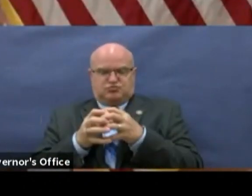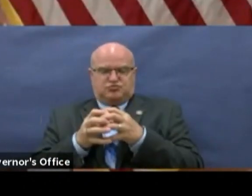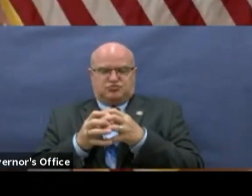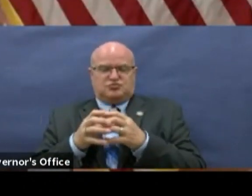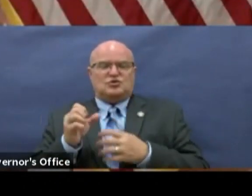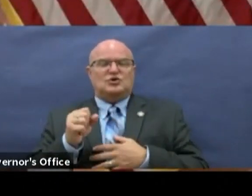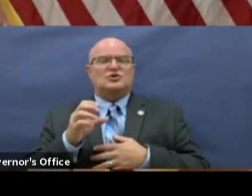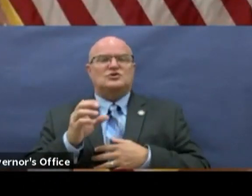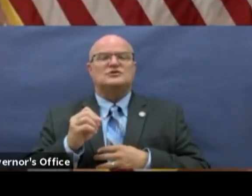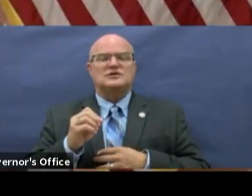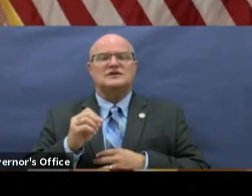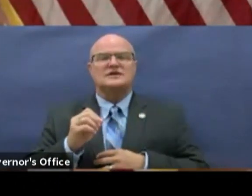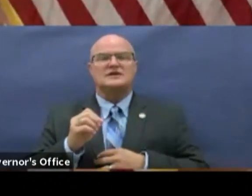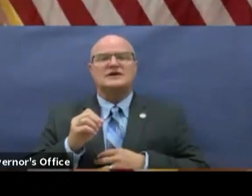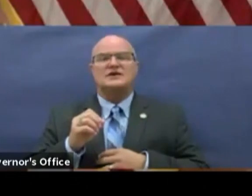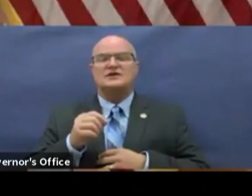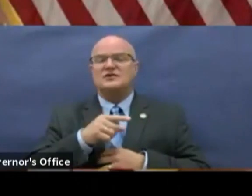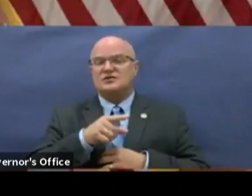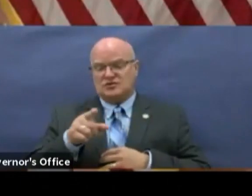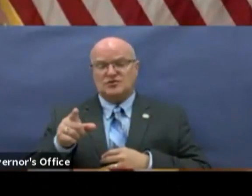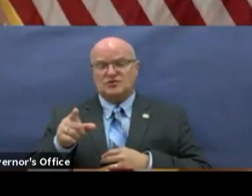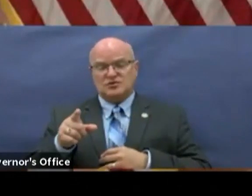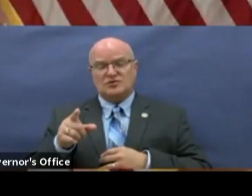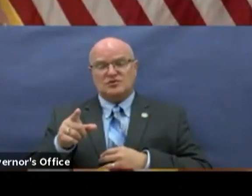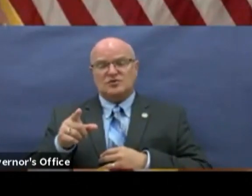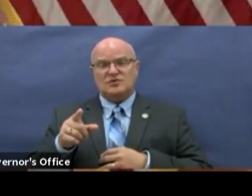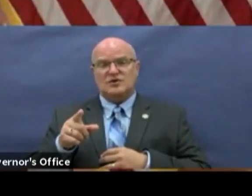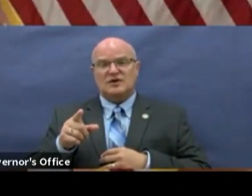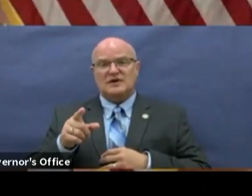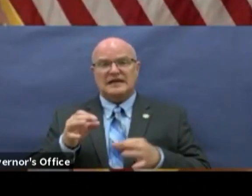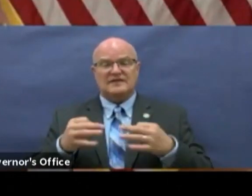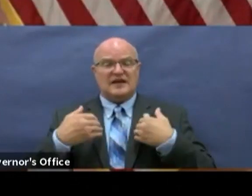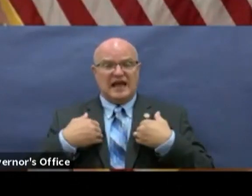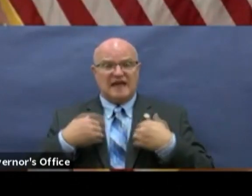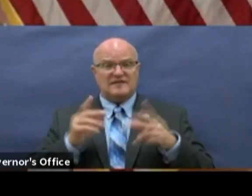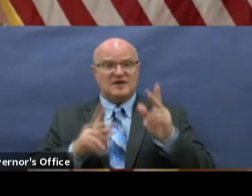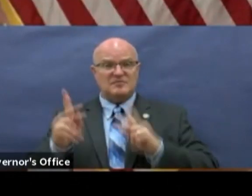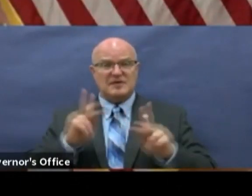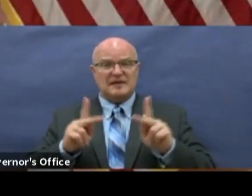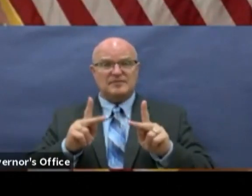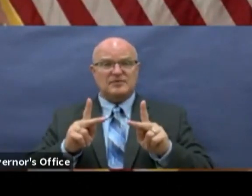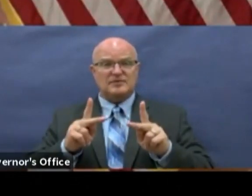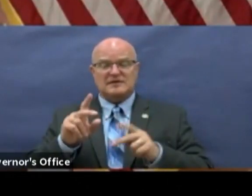And so, you are, if you're going to have people in